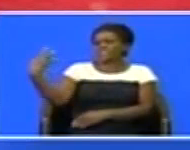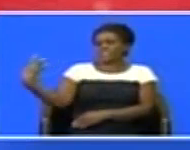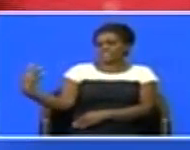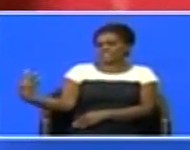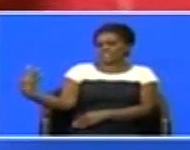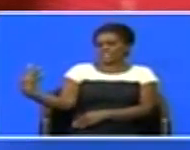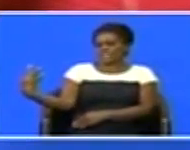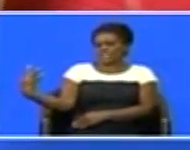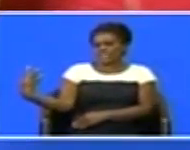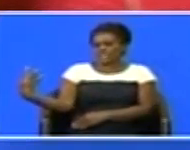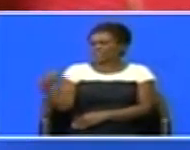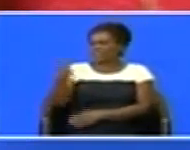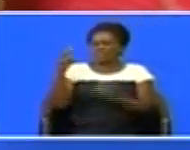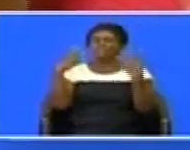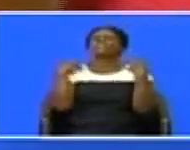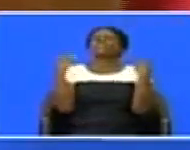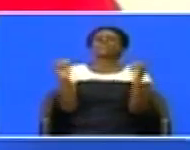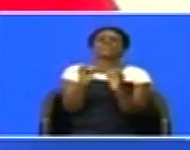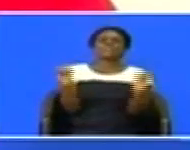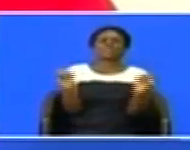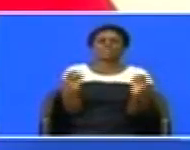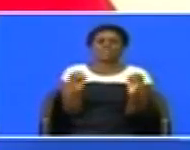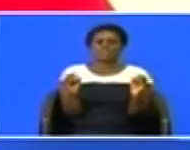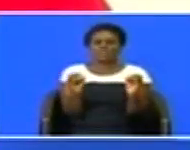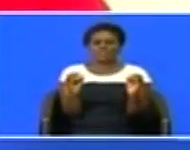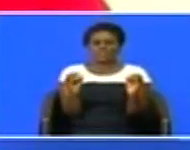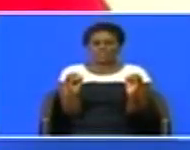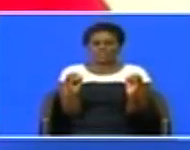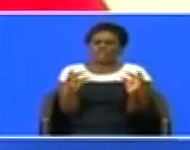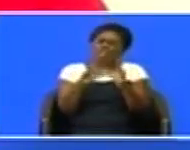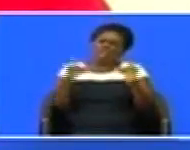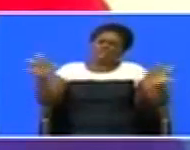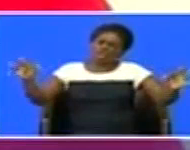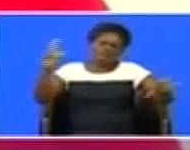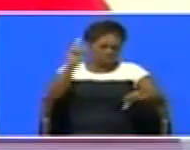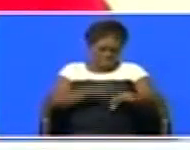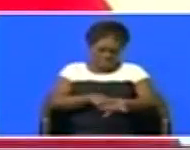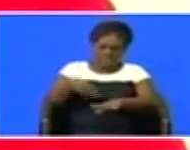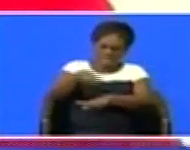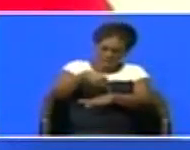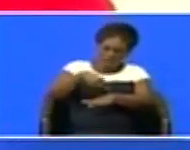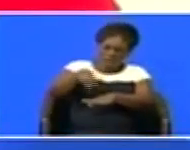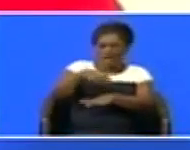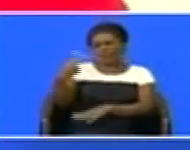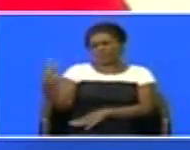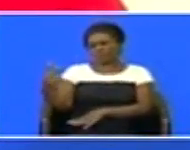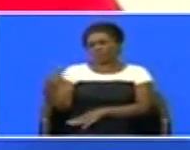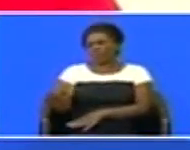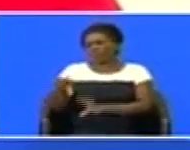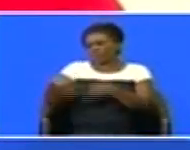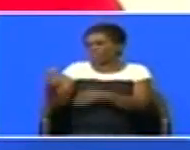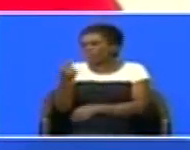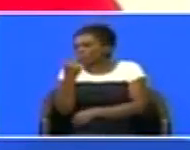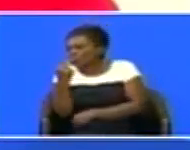that was filled with sleepless nights for Judy. It was quite a hectic time because after every 2 hours, you have to go and feed your